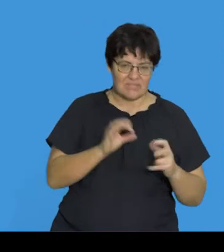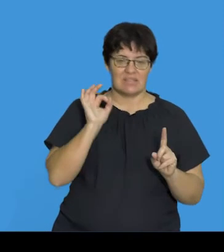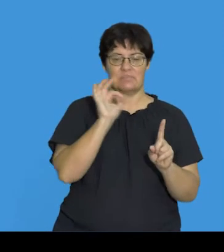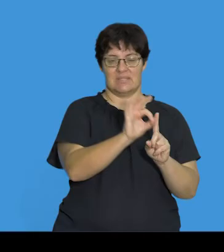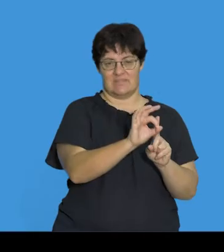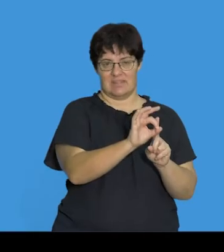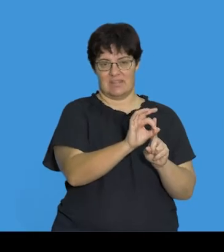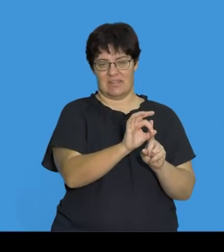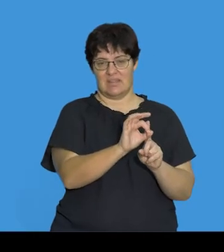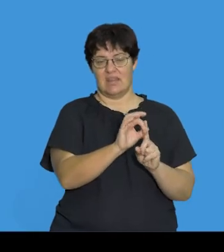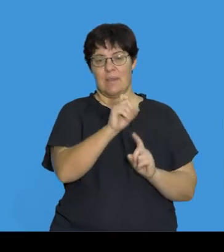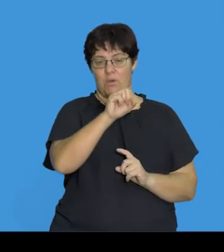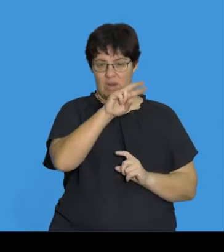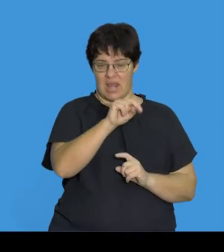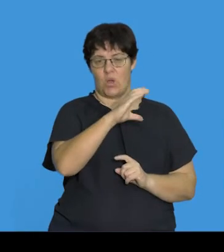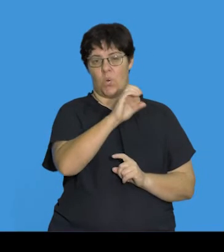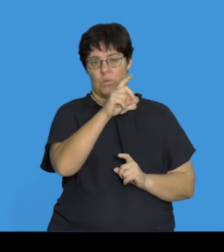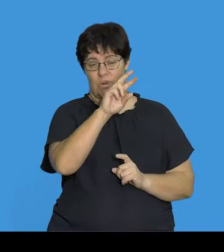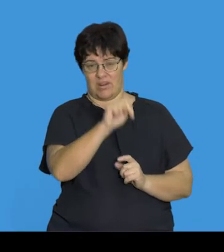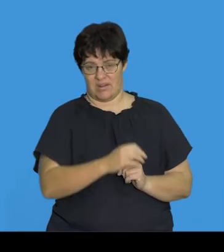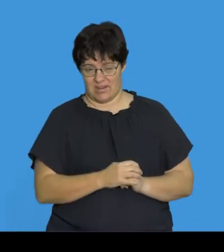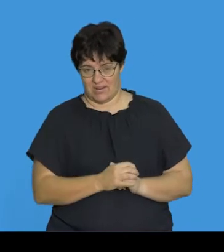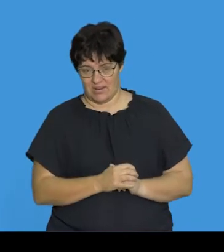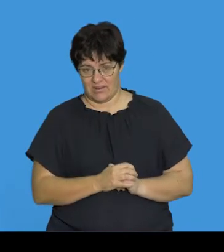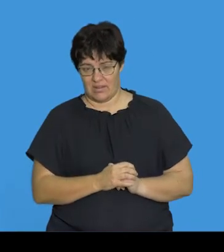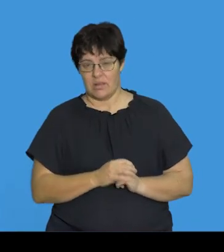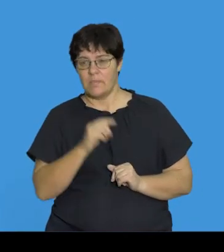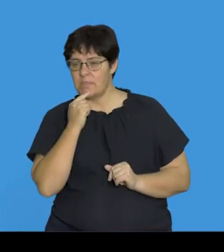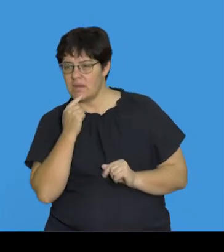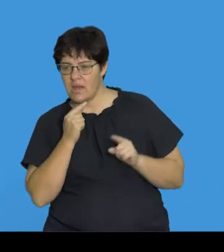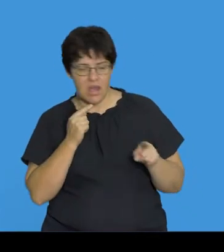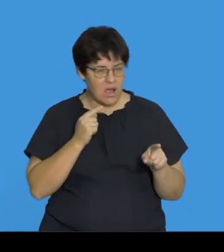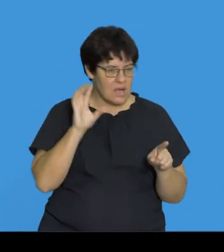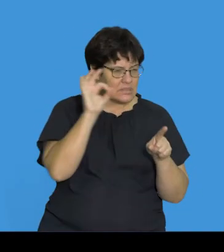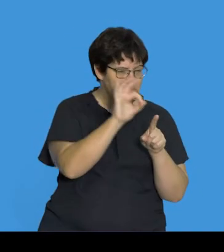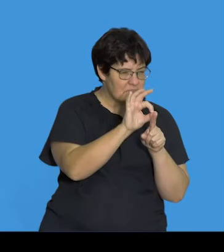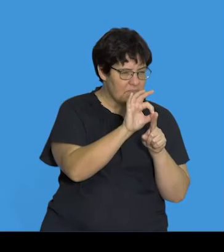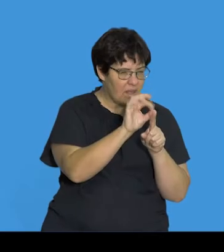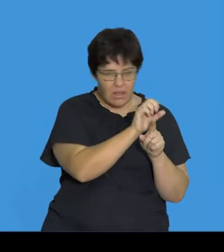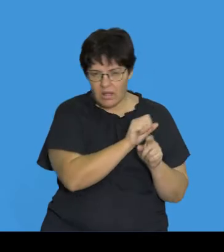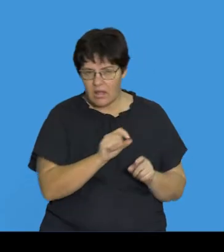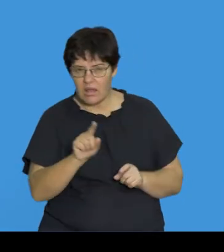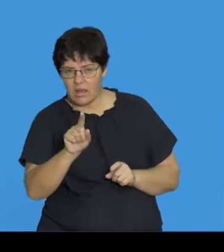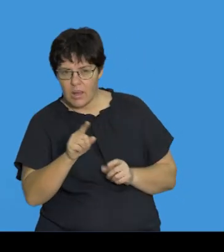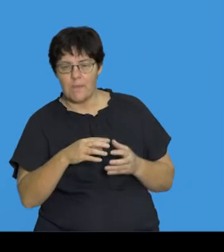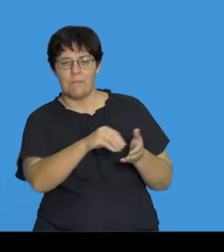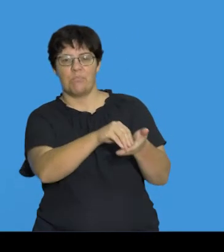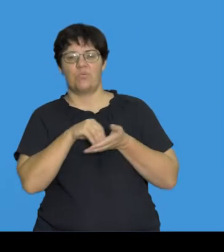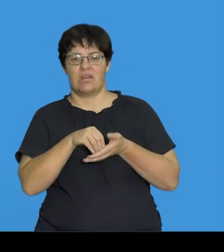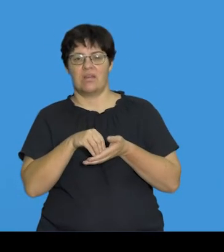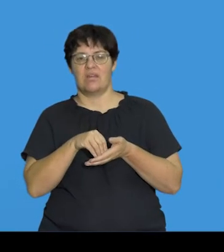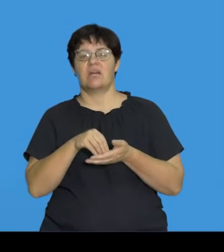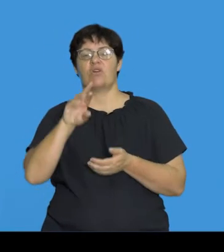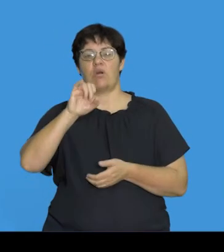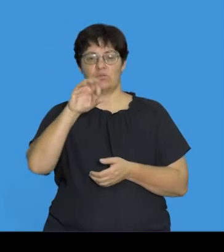specific codon on the mRNA. And that will determine which specific amino acid is